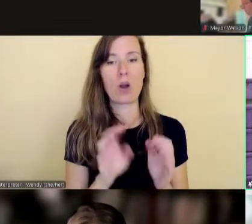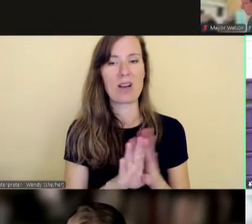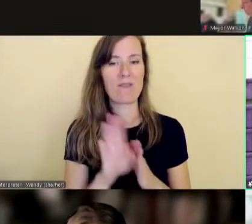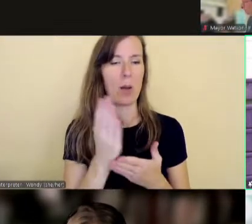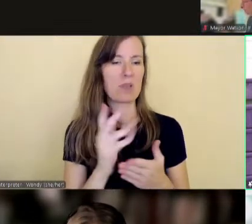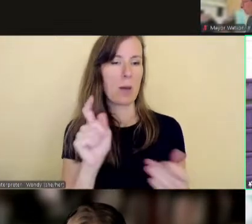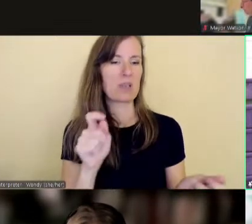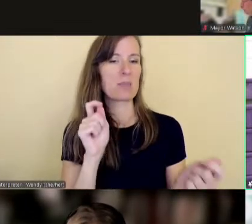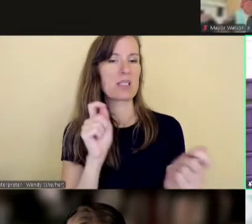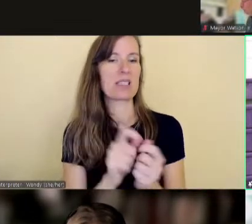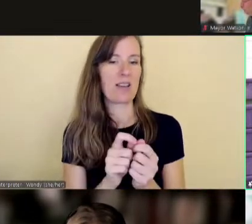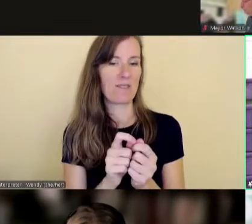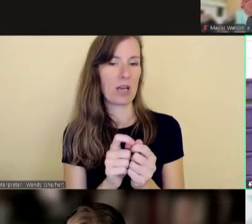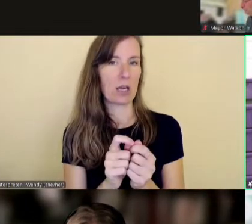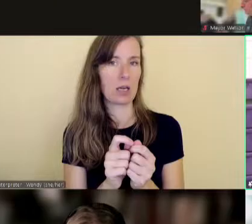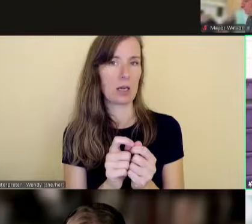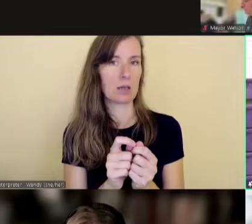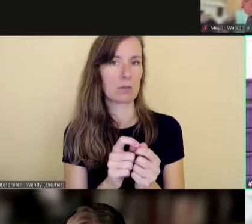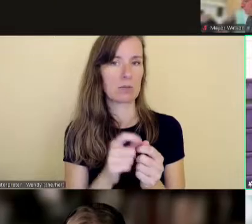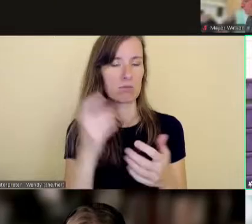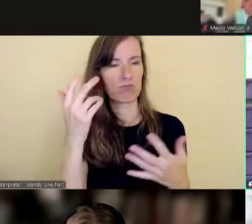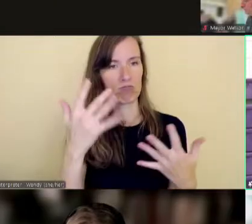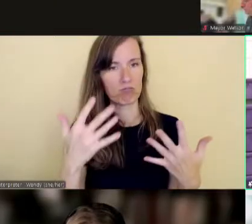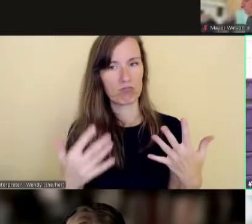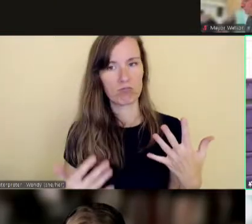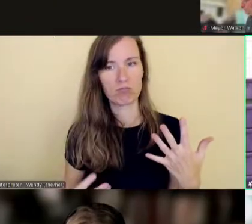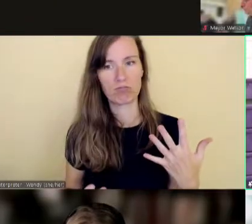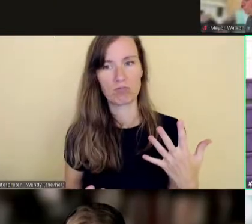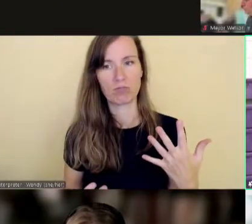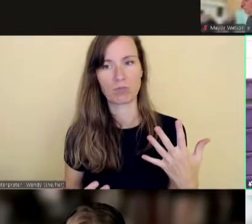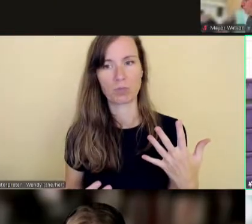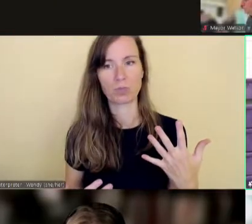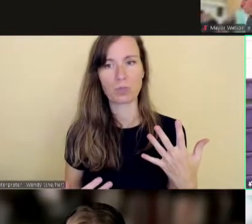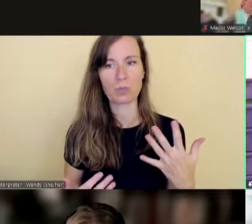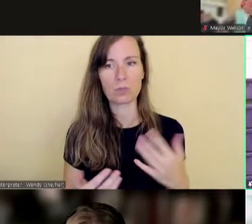you copies in a moment. And then over the next few years, we'll come with